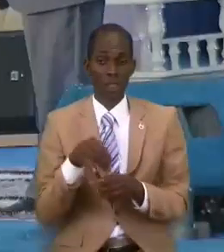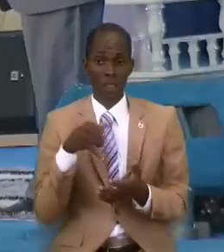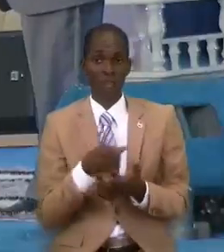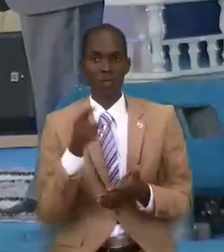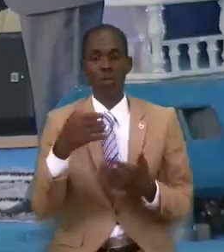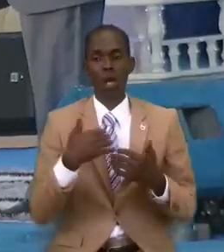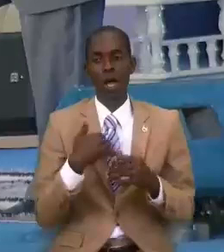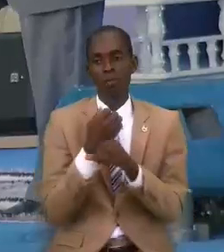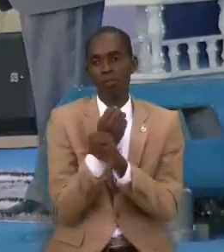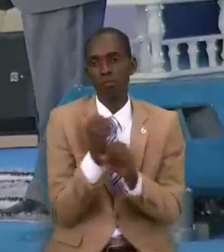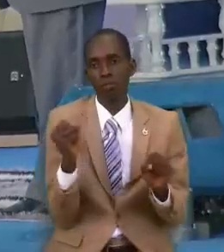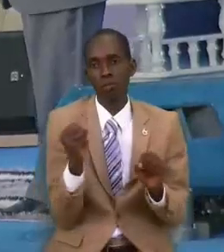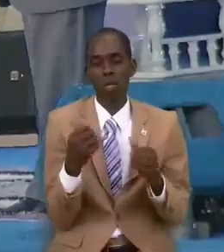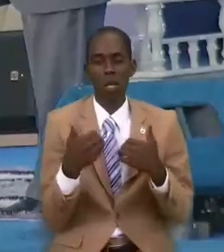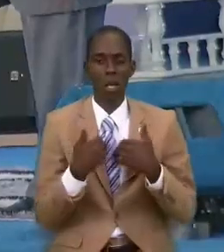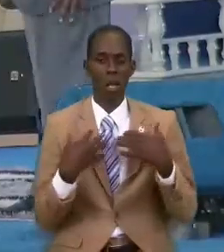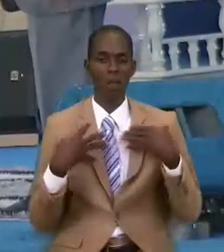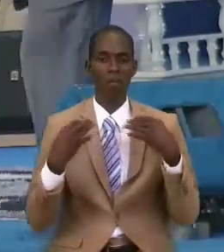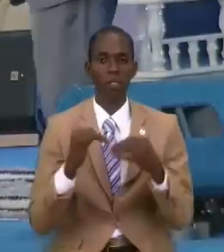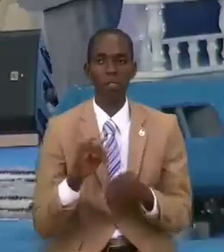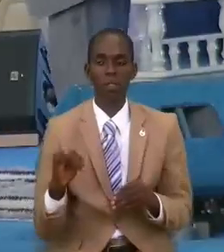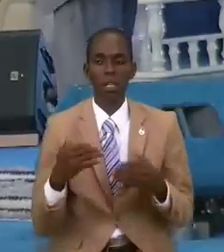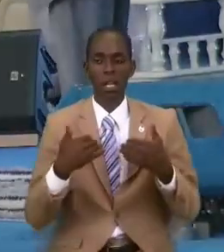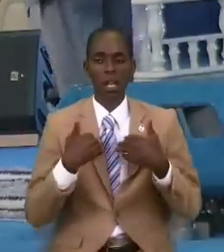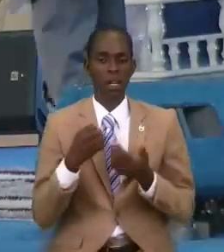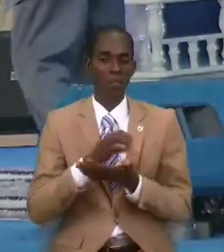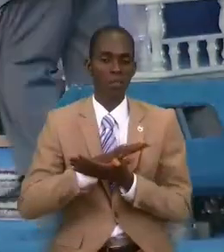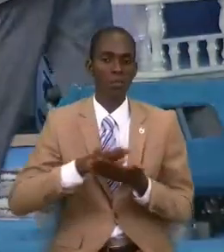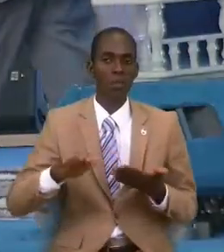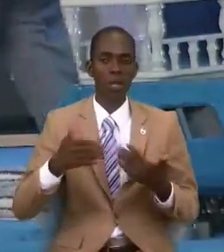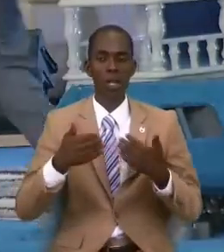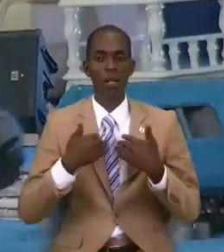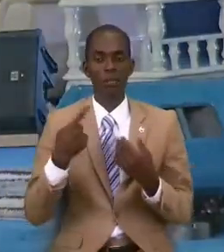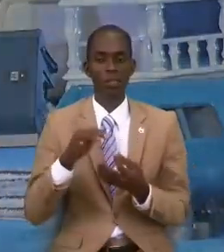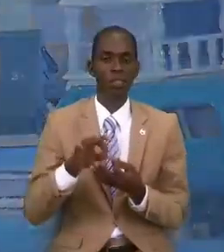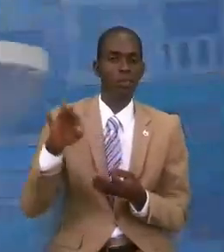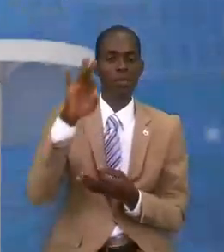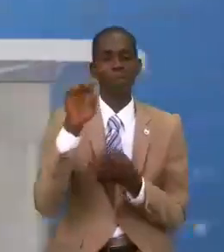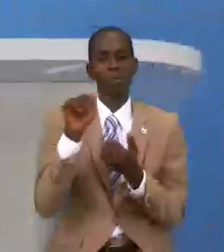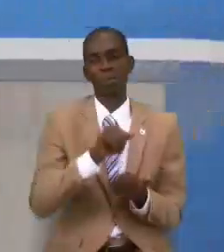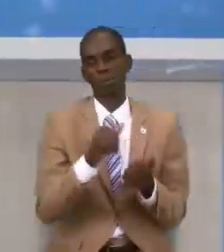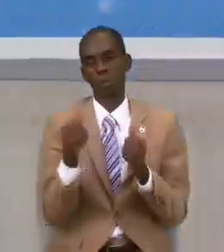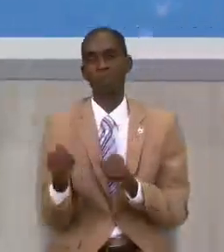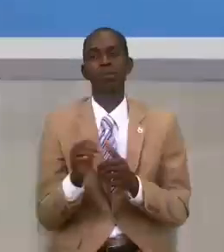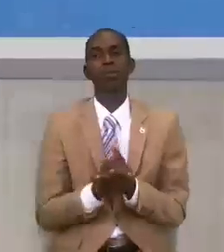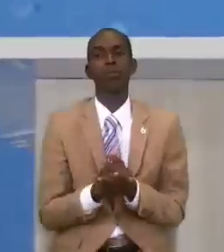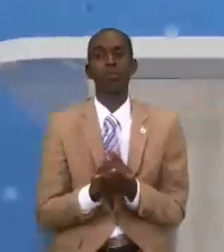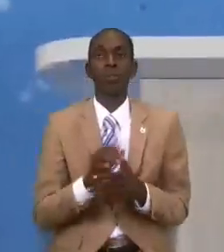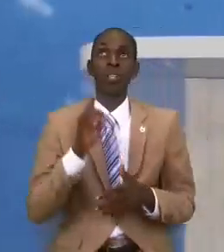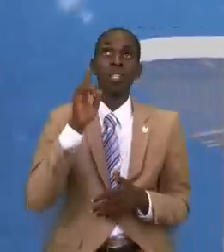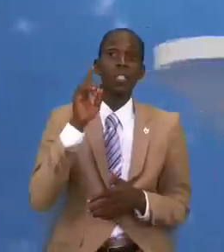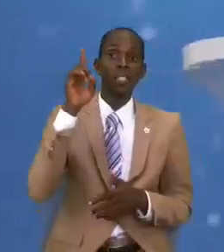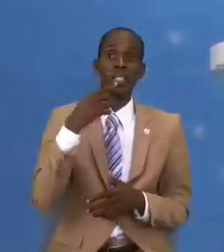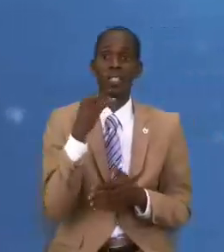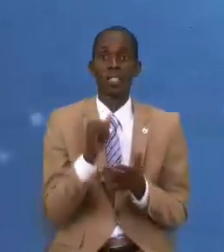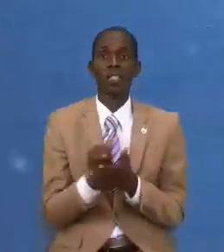the Spirit baptism. The Spirit baptism. It says you receive power after the Holy Ghost has come upon you. But he